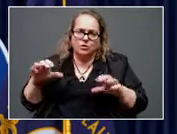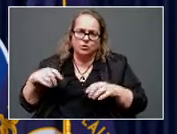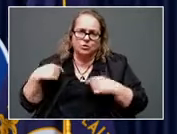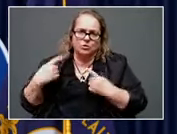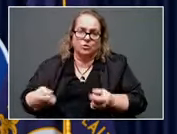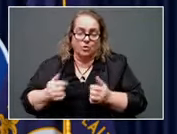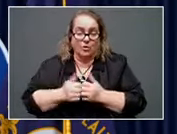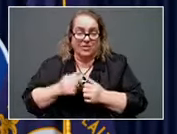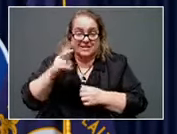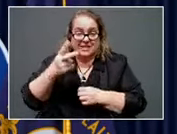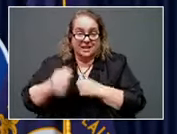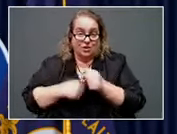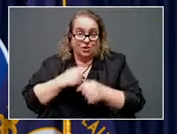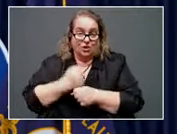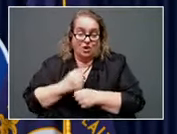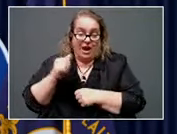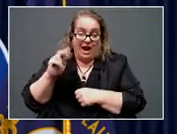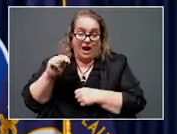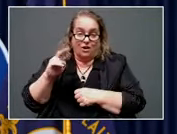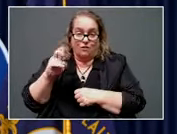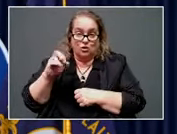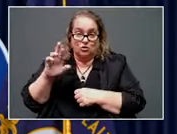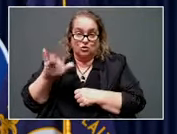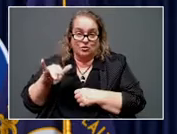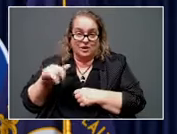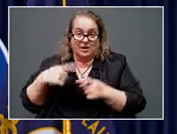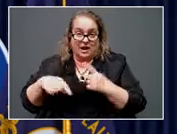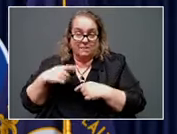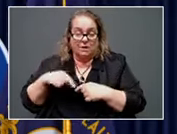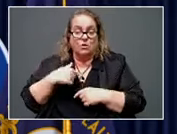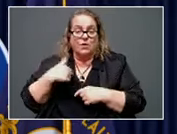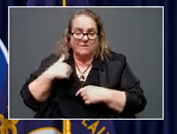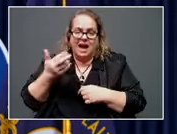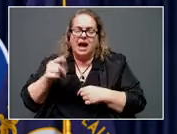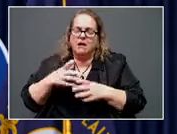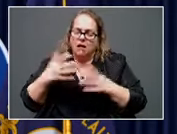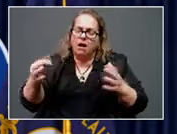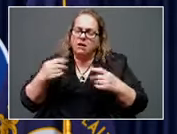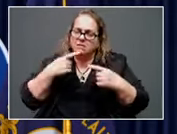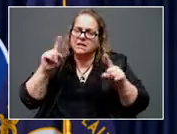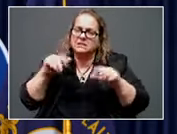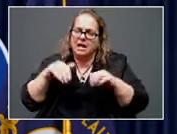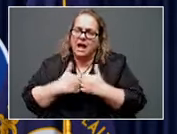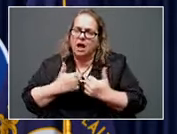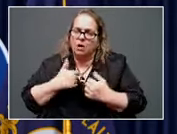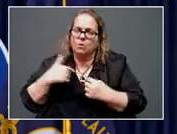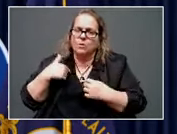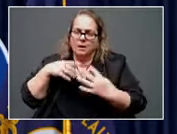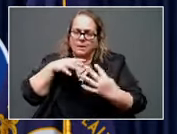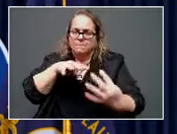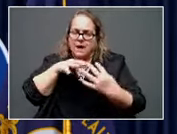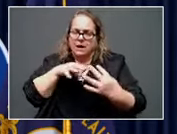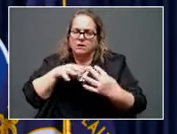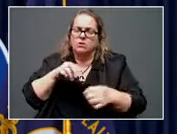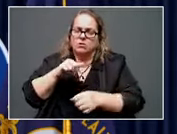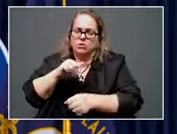coming up, I think we've had a lot of success in how we have battled the COVID-19